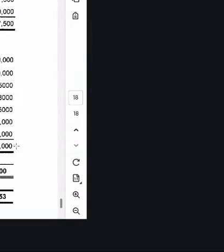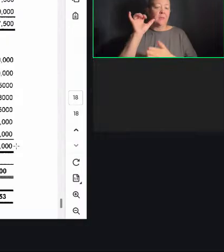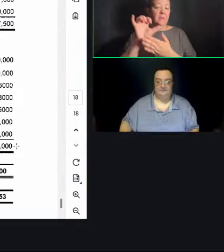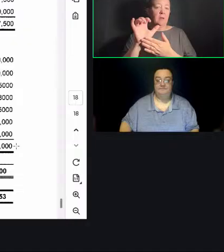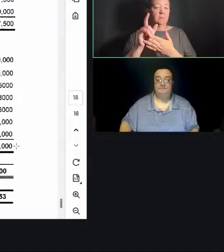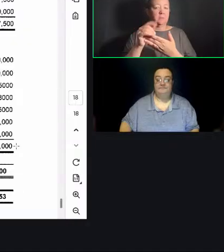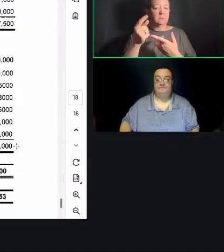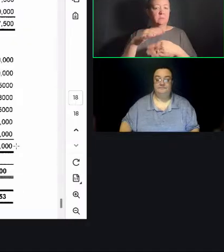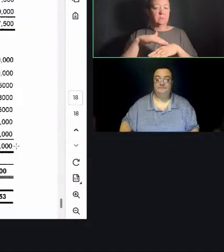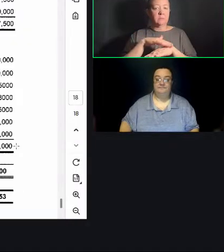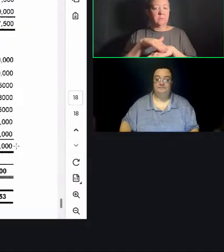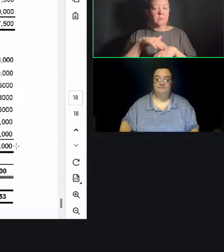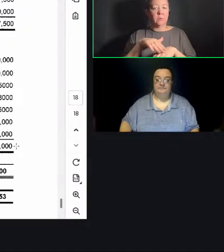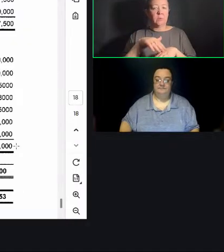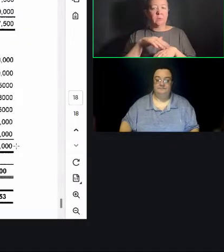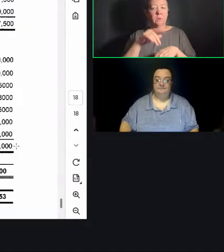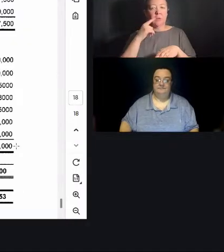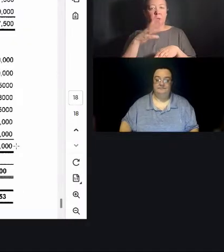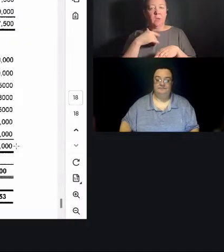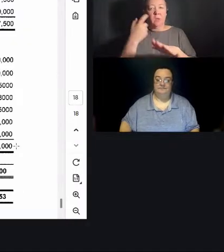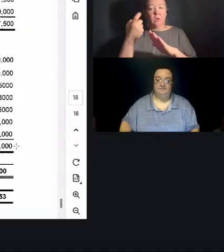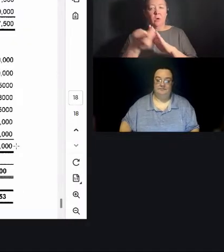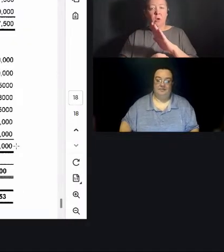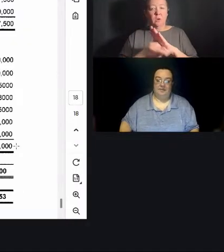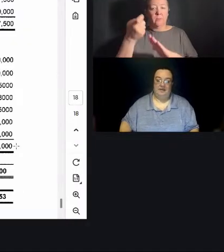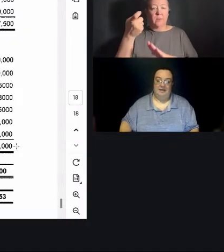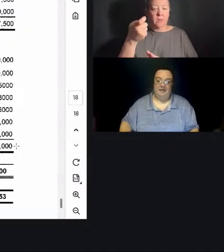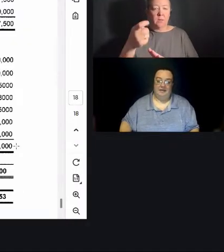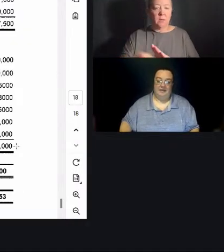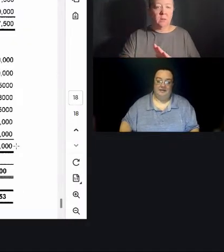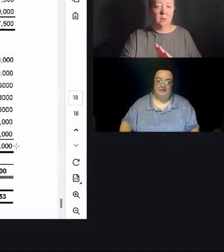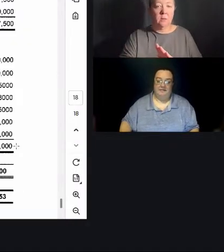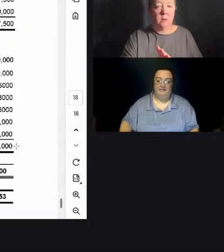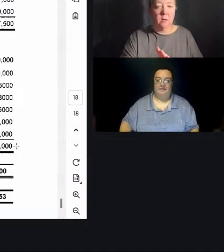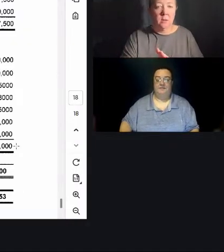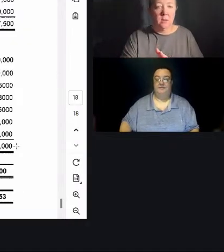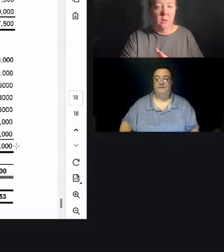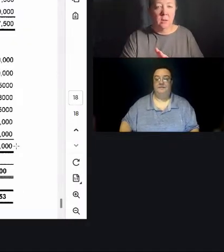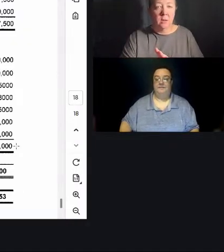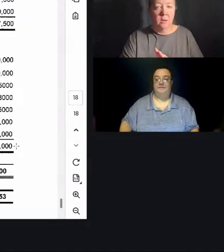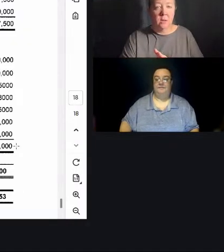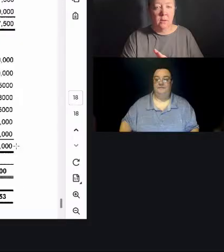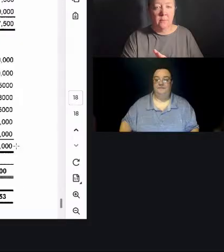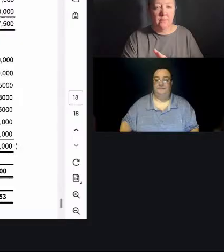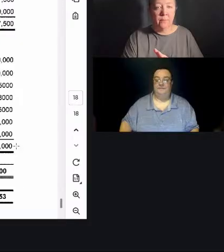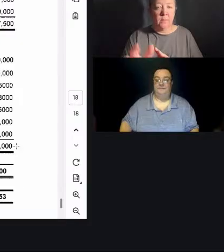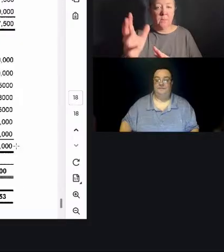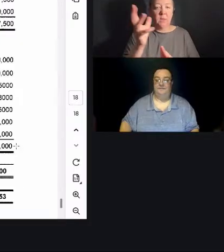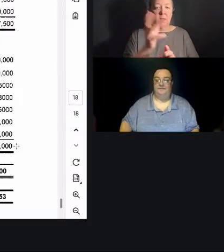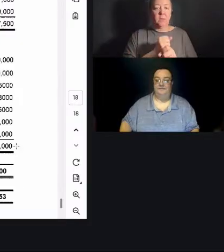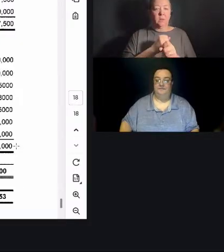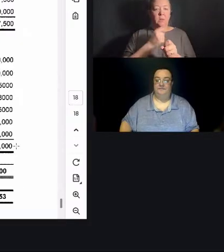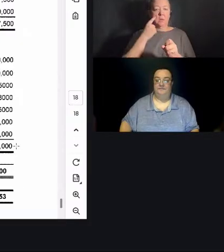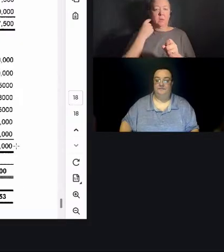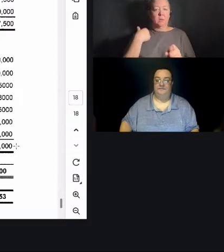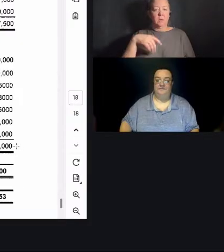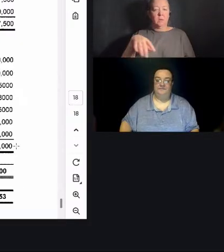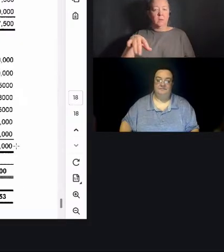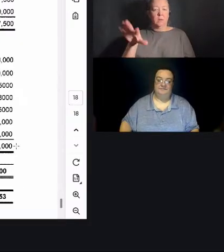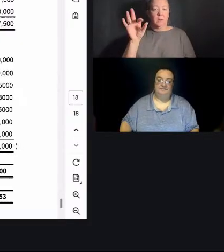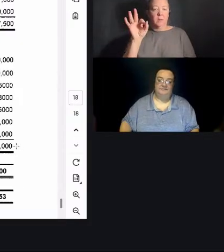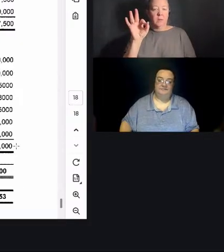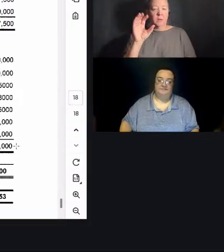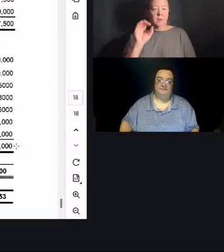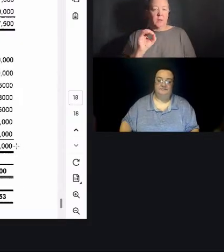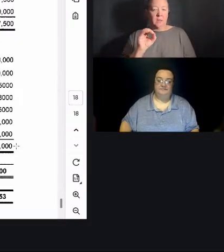big toter. I'm familiar with getting 90-gallon toters, which can last a week, can last 2 weeks, for some